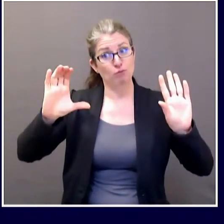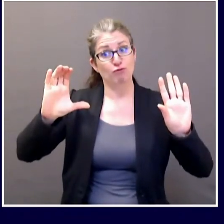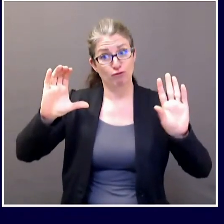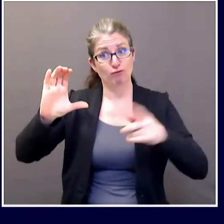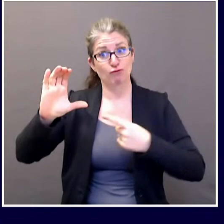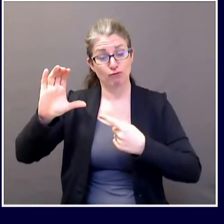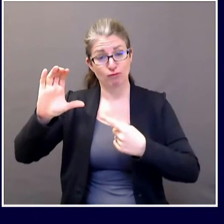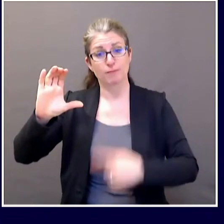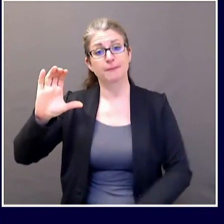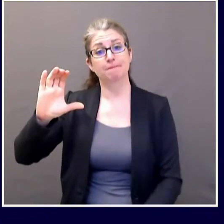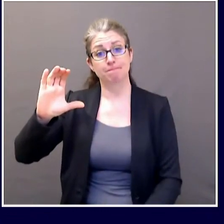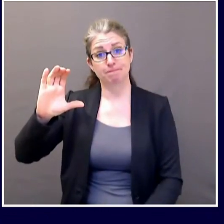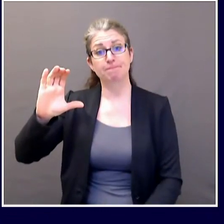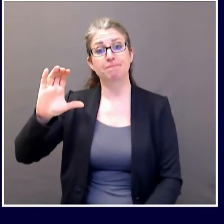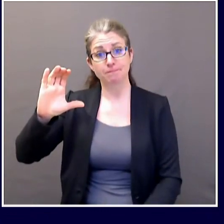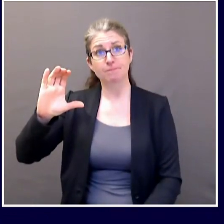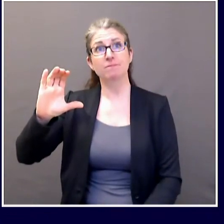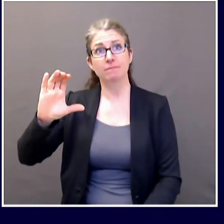mid-December.